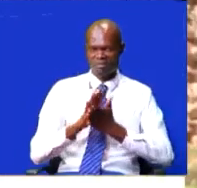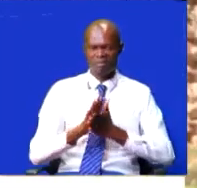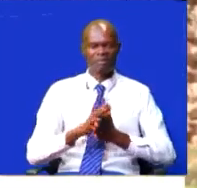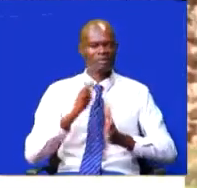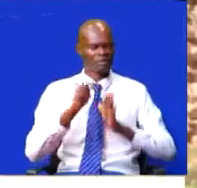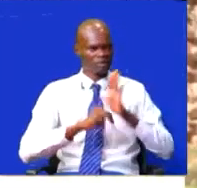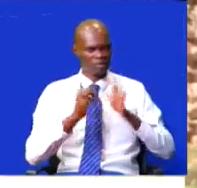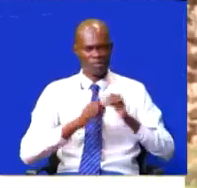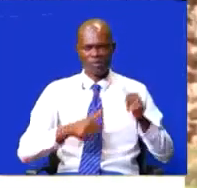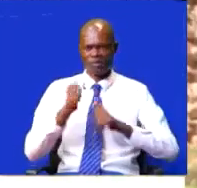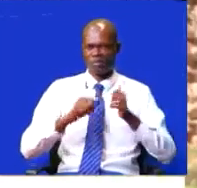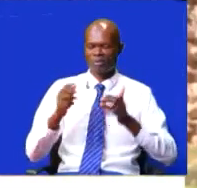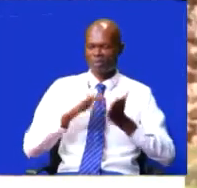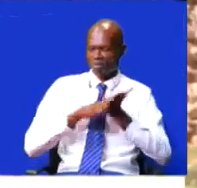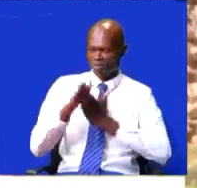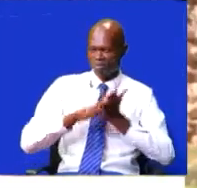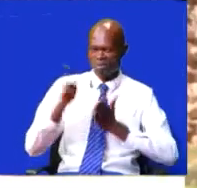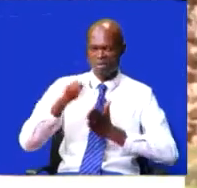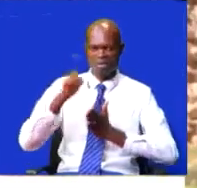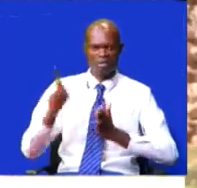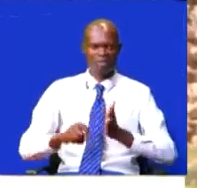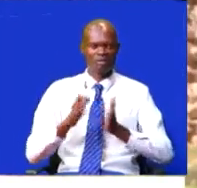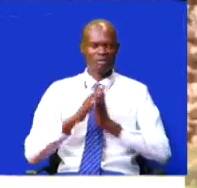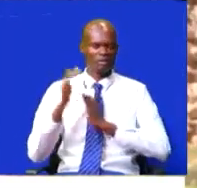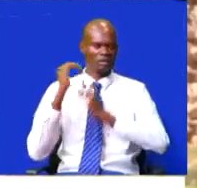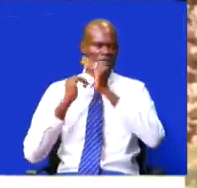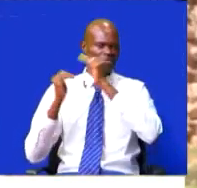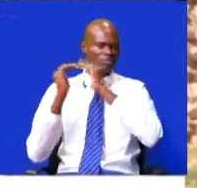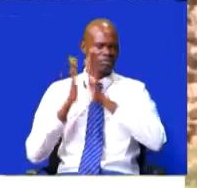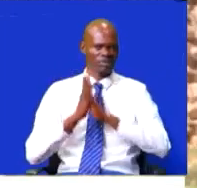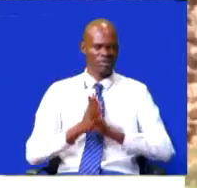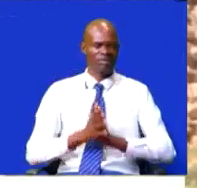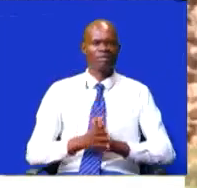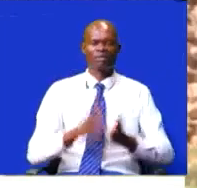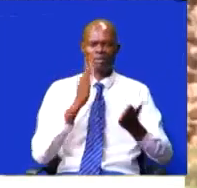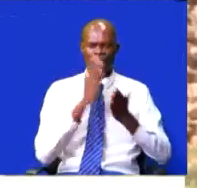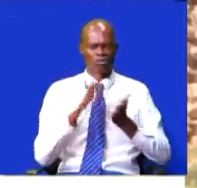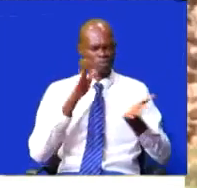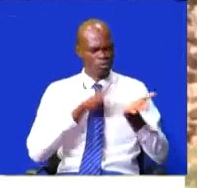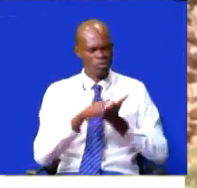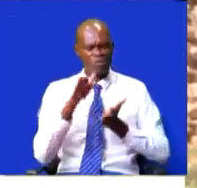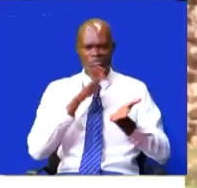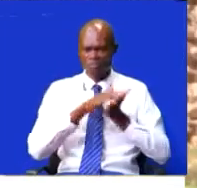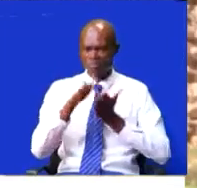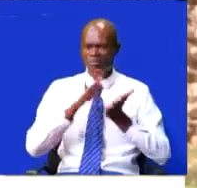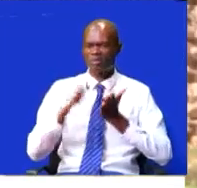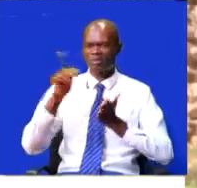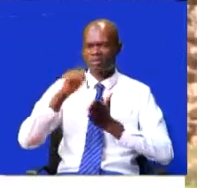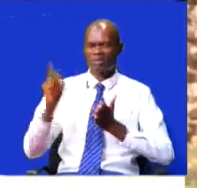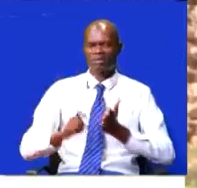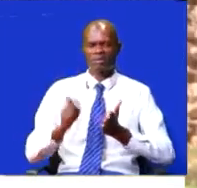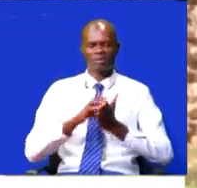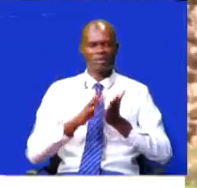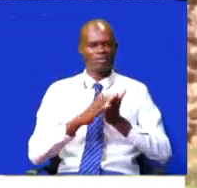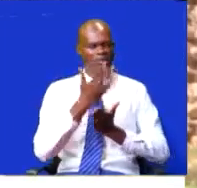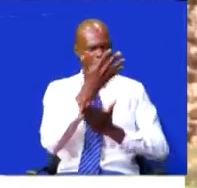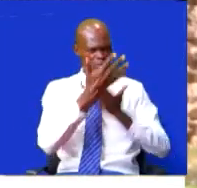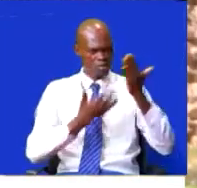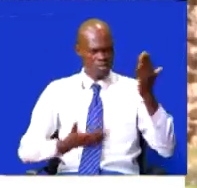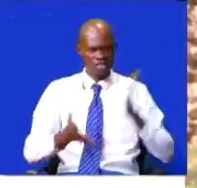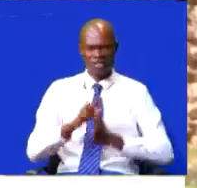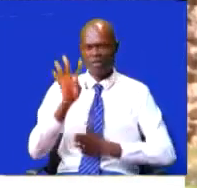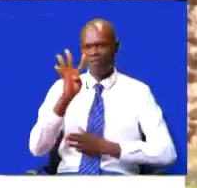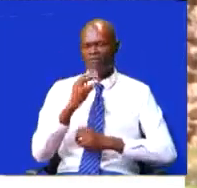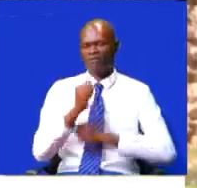has been printing these exams in the recent past has printed these exam papers for the last at least